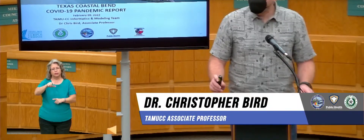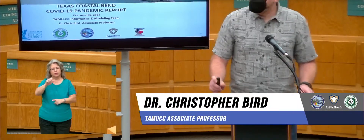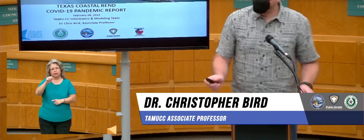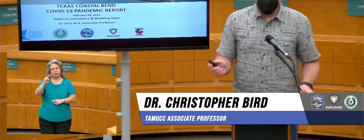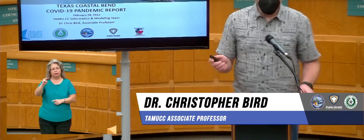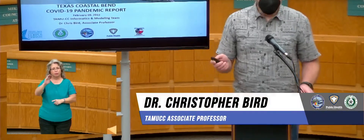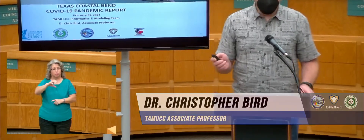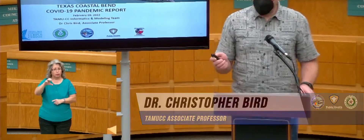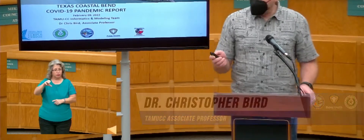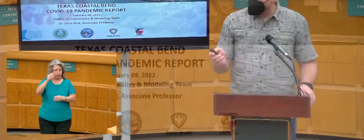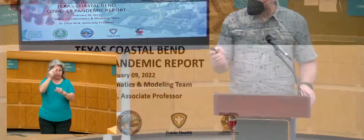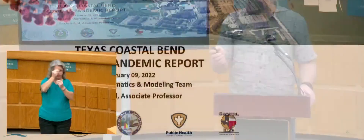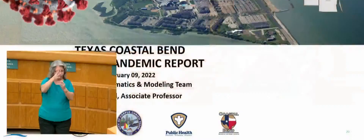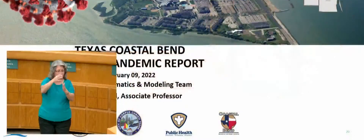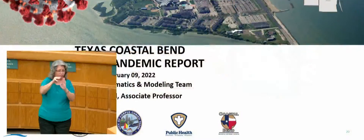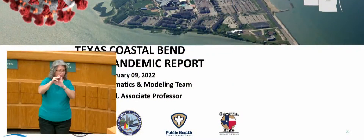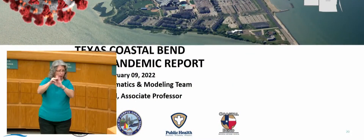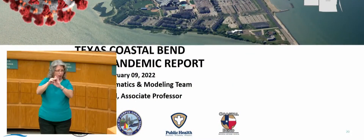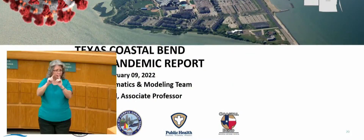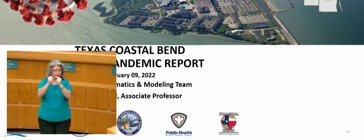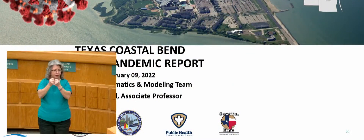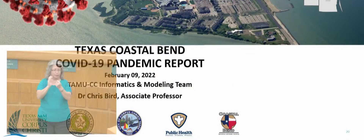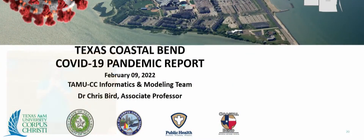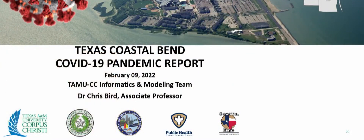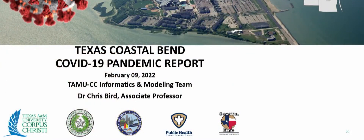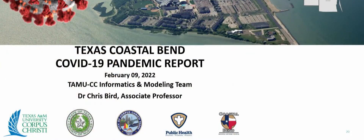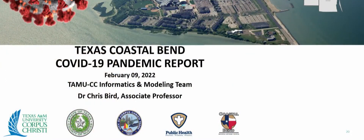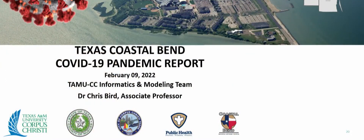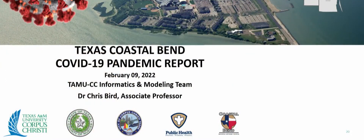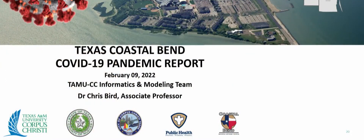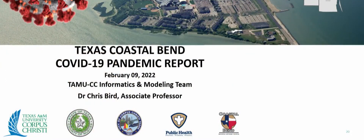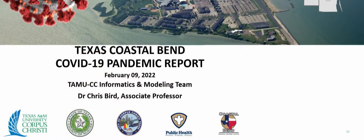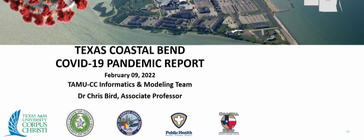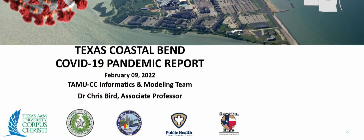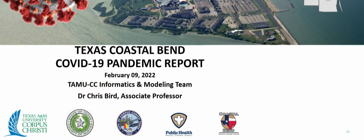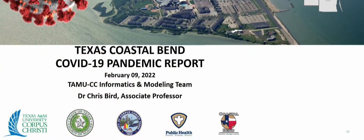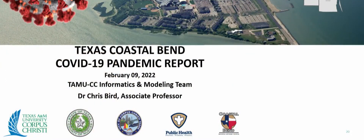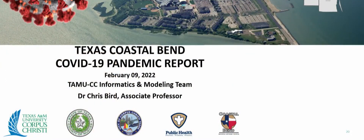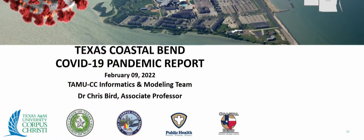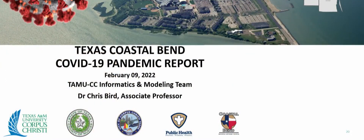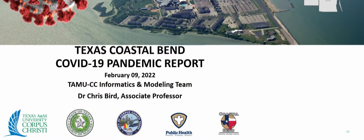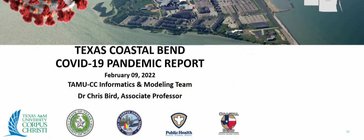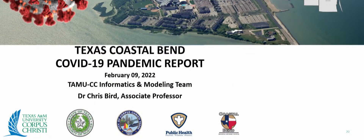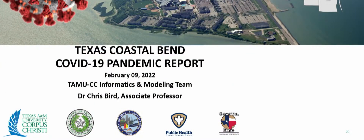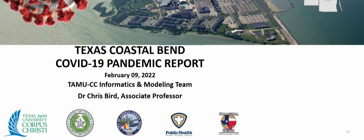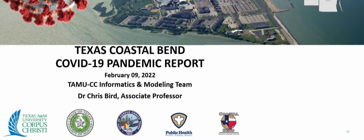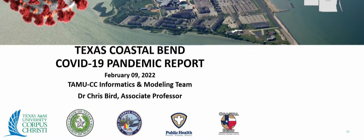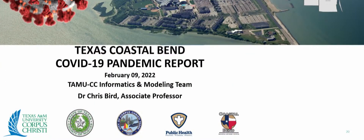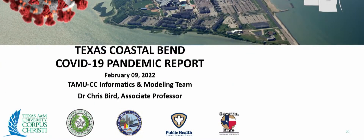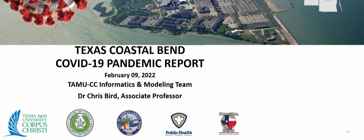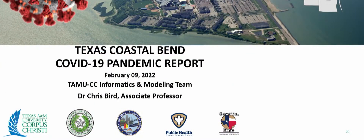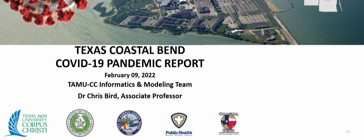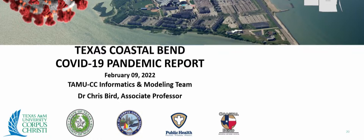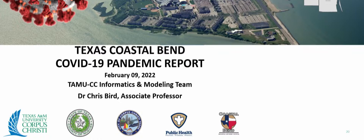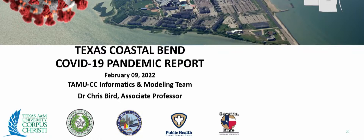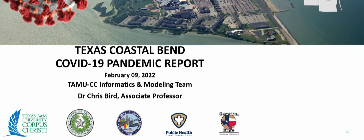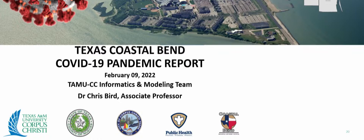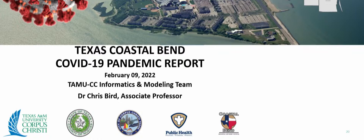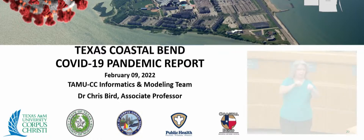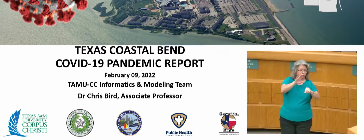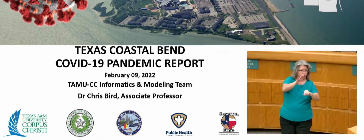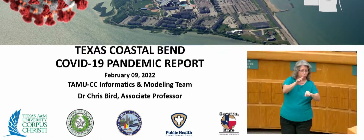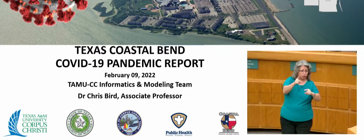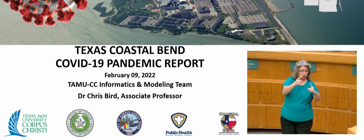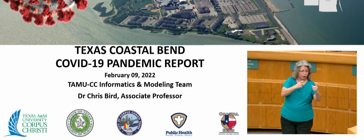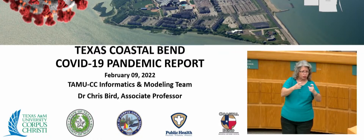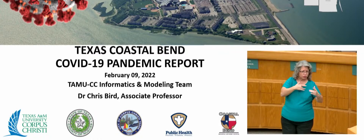team, and this is the weekly pandemic report. We have 2 objectives. One is to address your questions and concerns about COVID, and